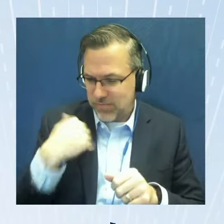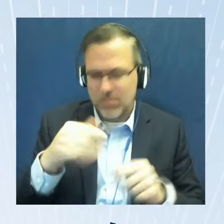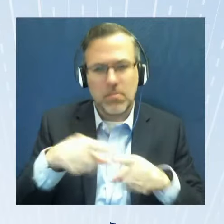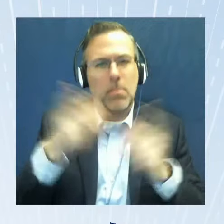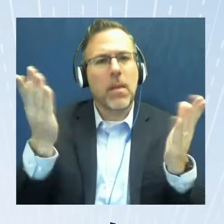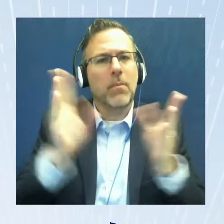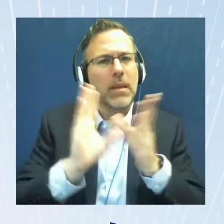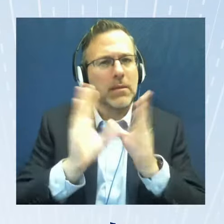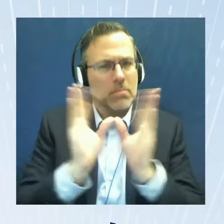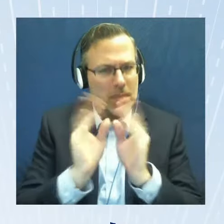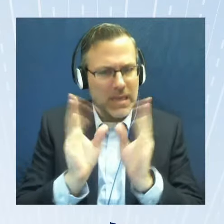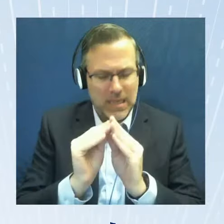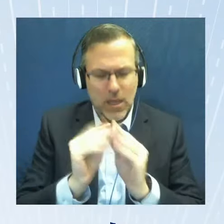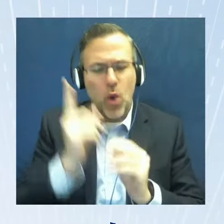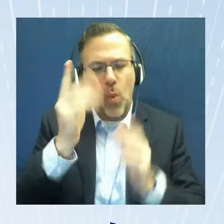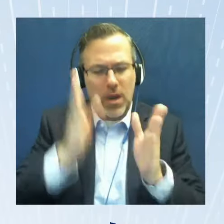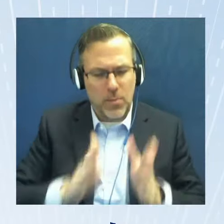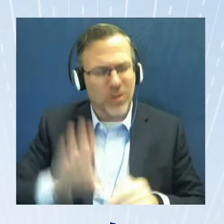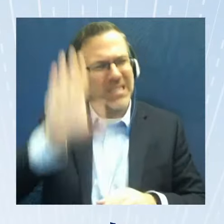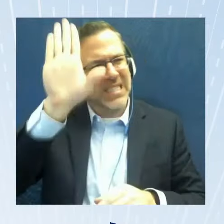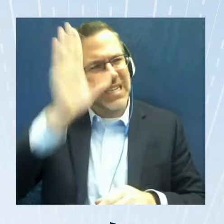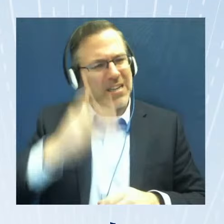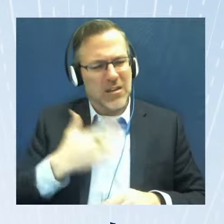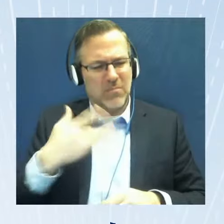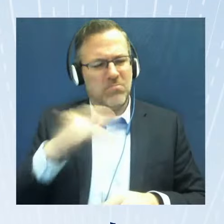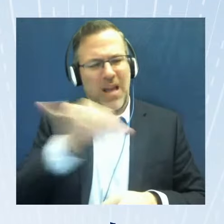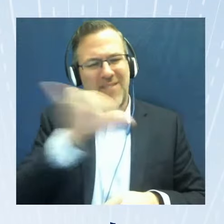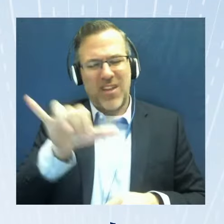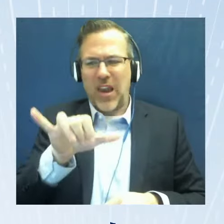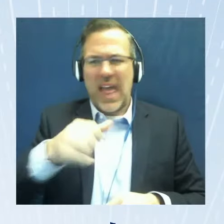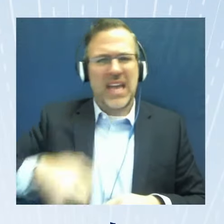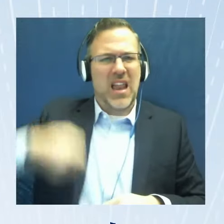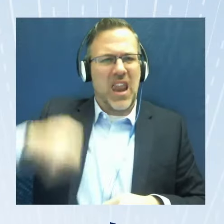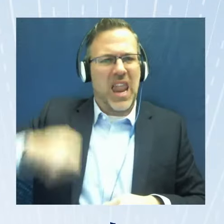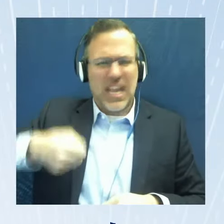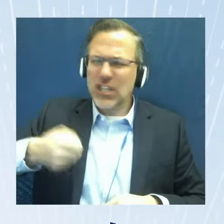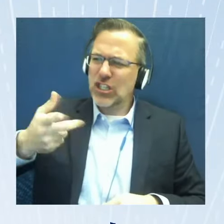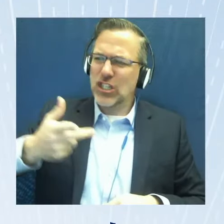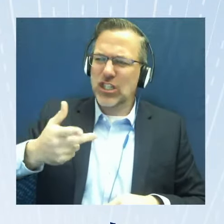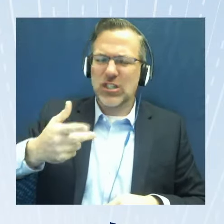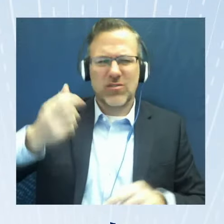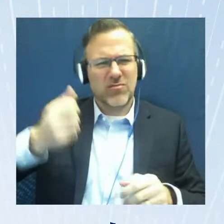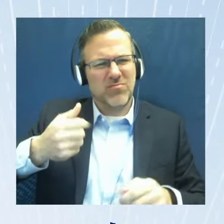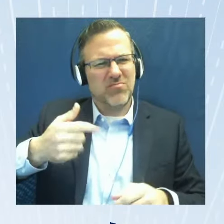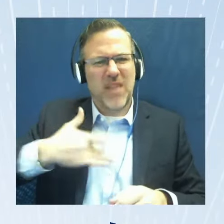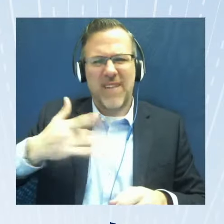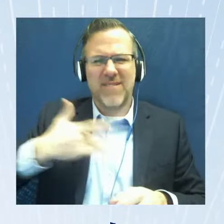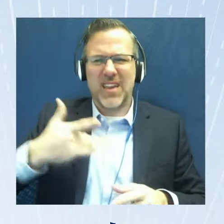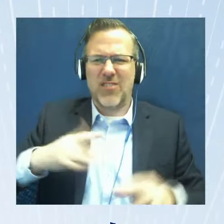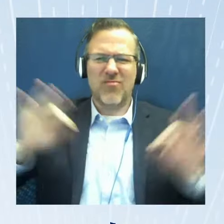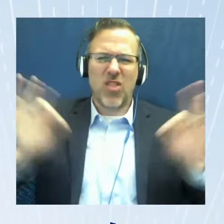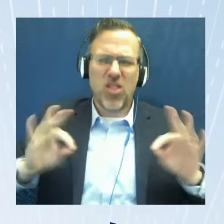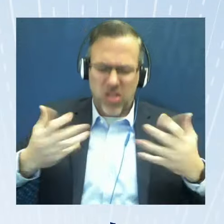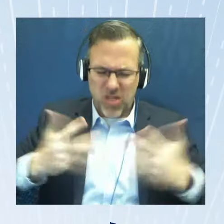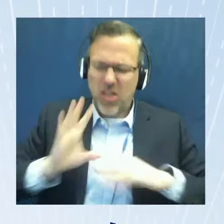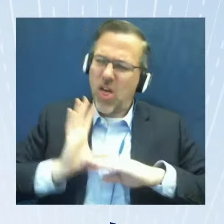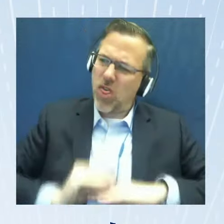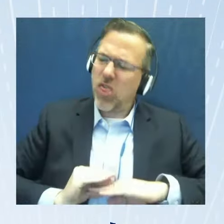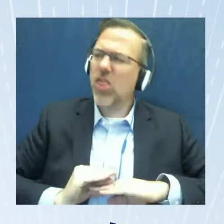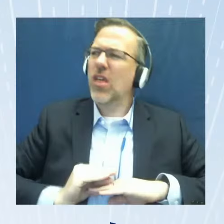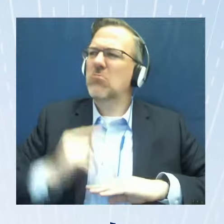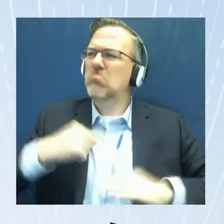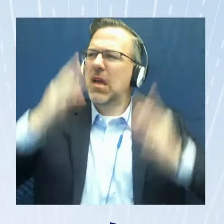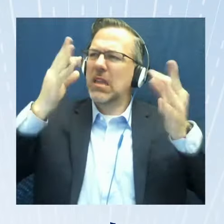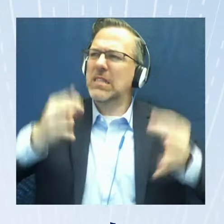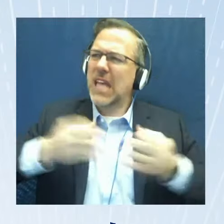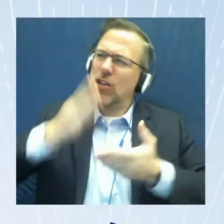that they were made to feel like a piece of luggage and so decided to no longer fly. And when